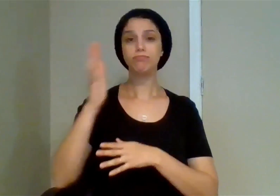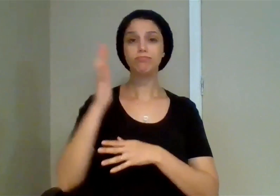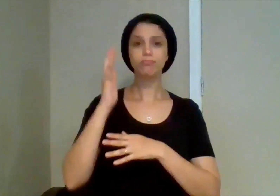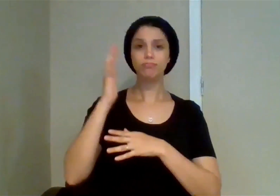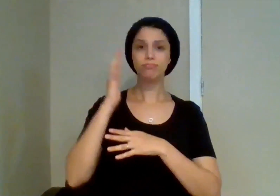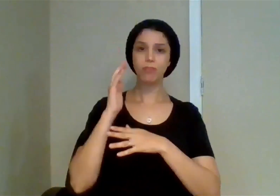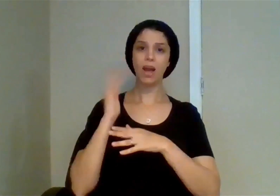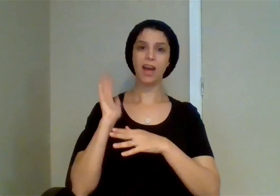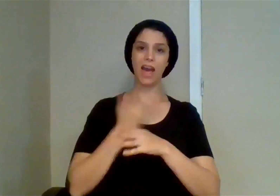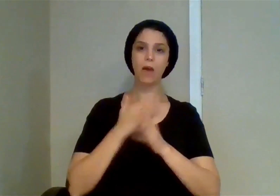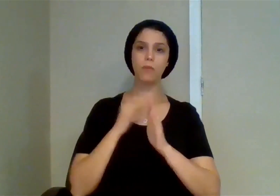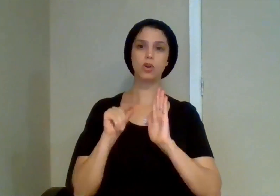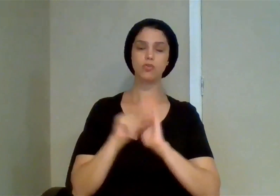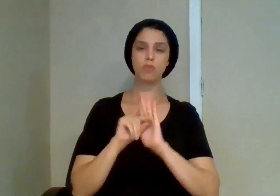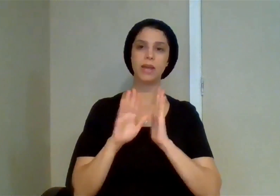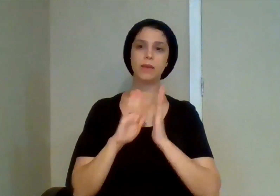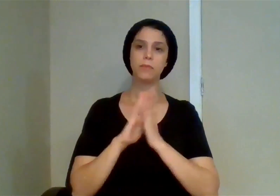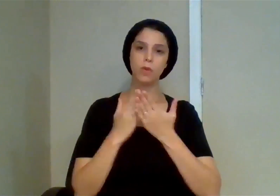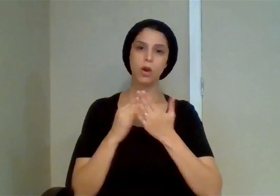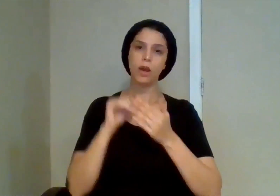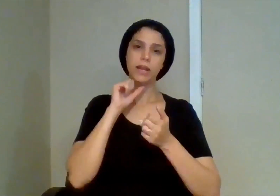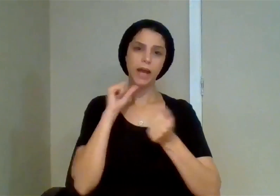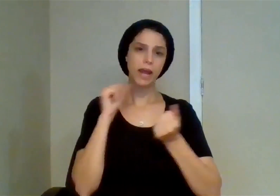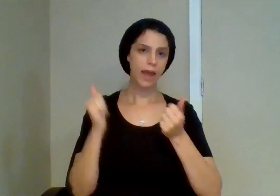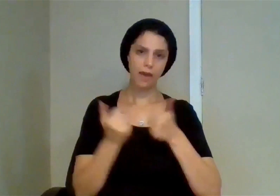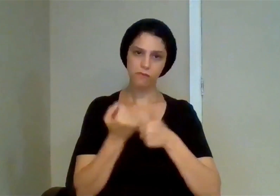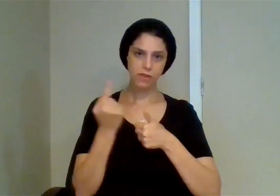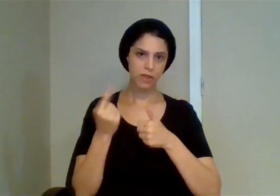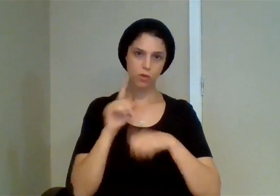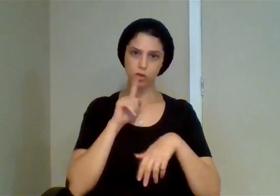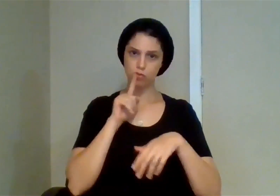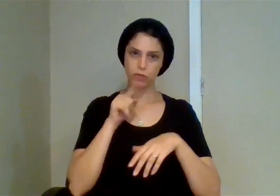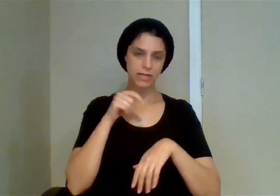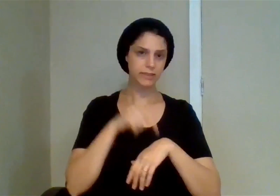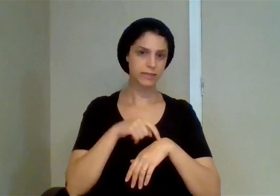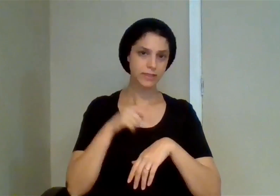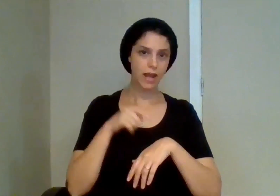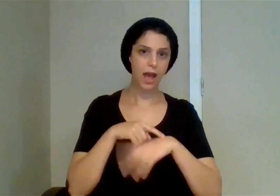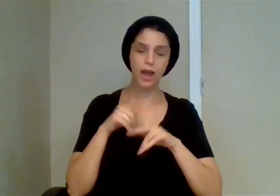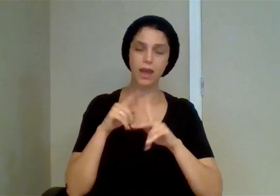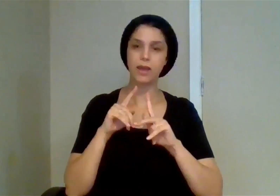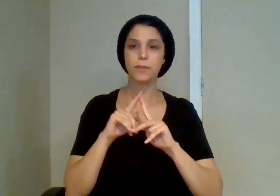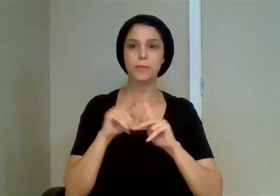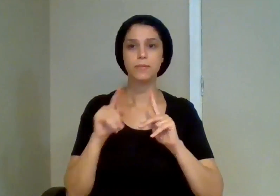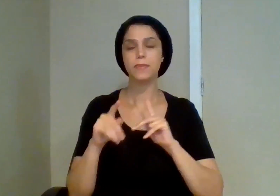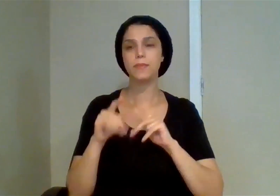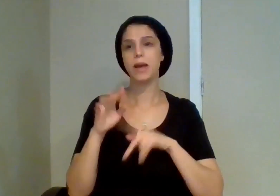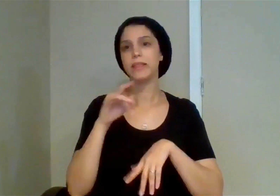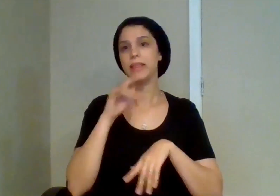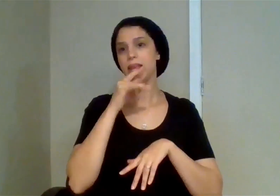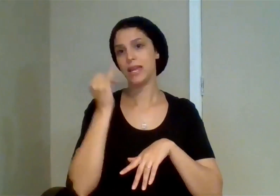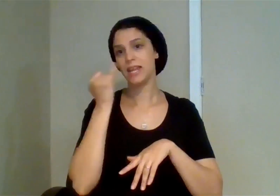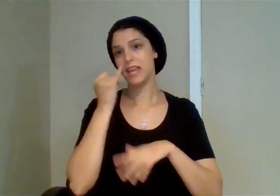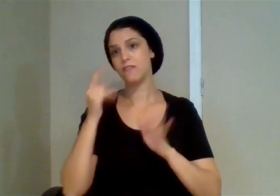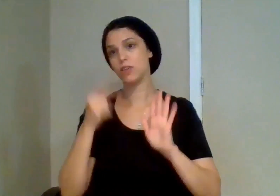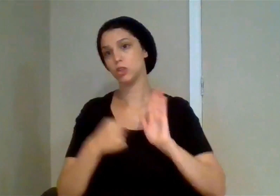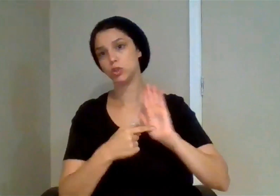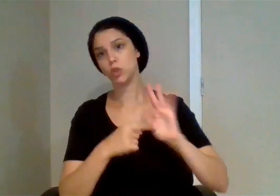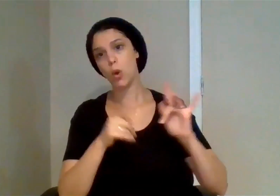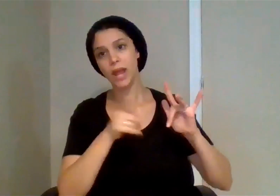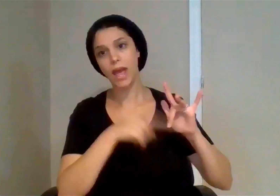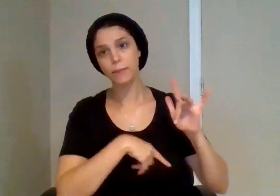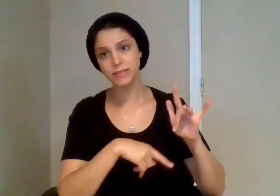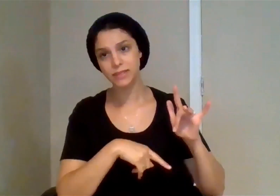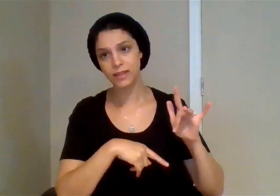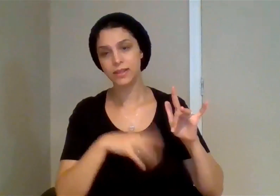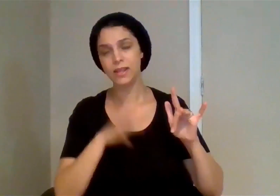our grade book, not everything was real time, but in Parent View, the app, if the child is marked absent or a score is entered,